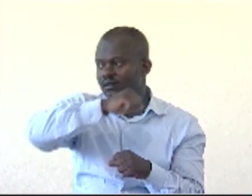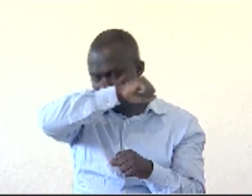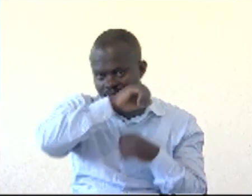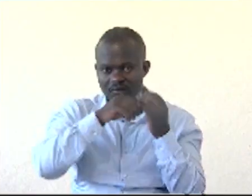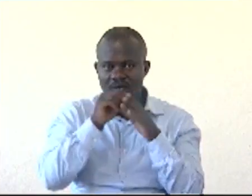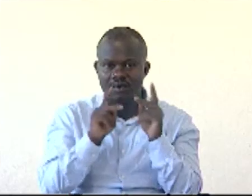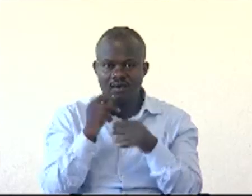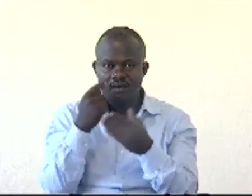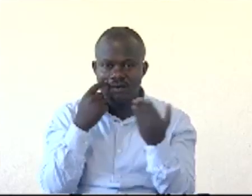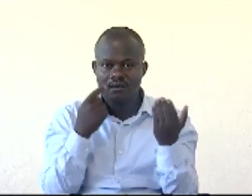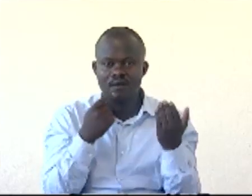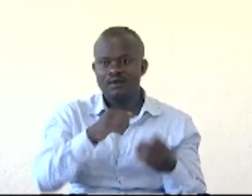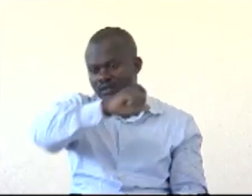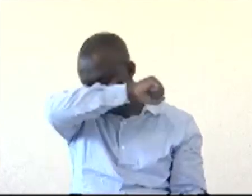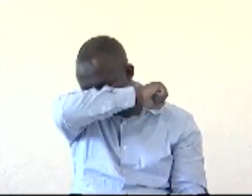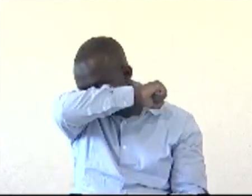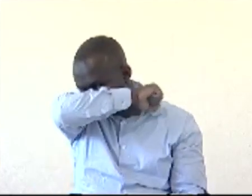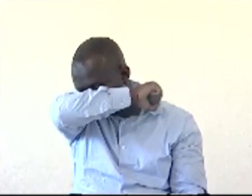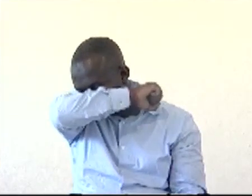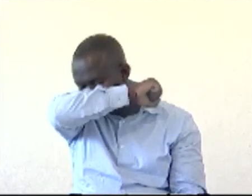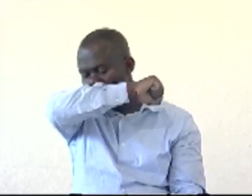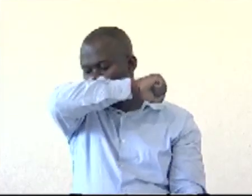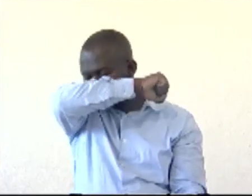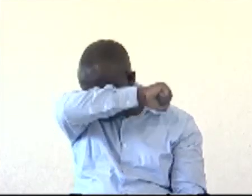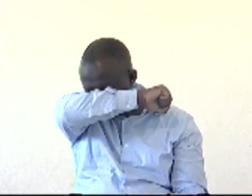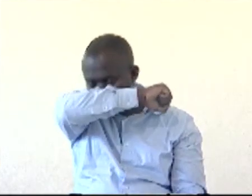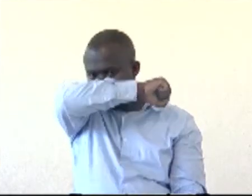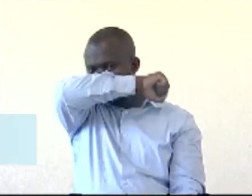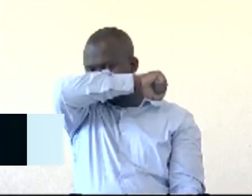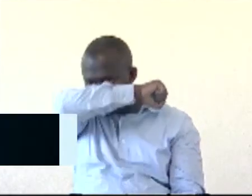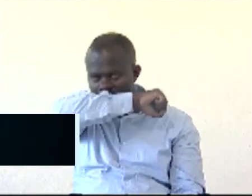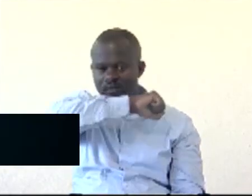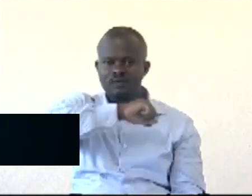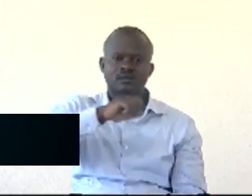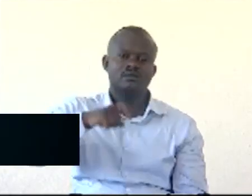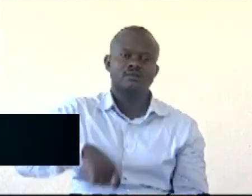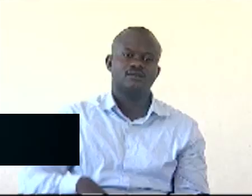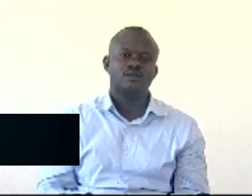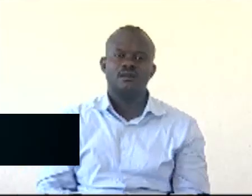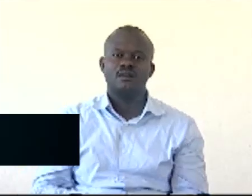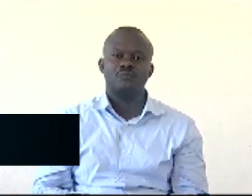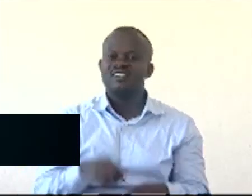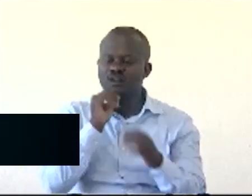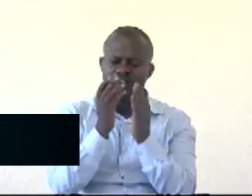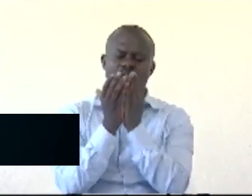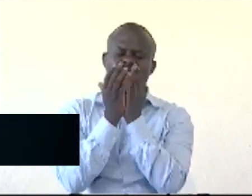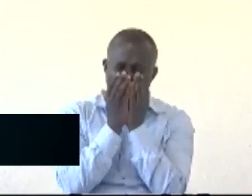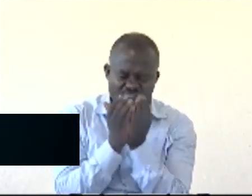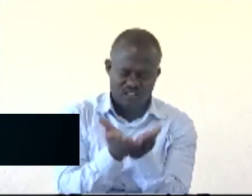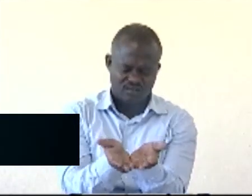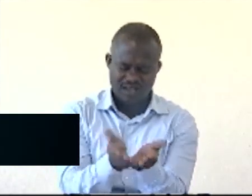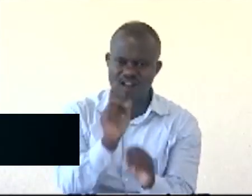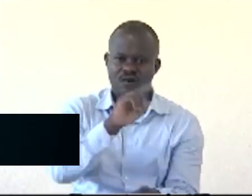these days are doing like this when they are going to sneeze. When you are going to cough, the purpose is preventing the